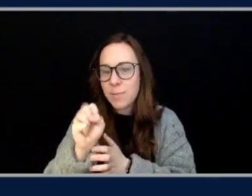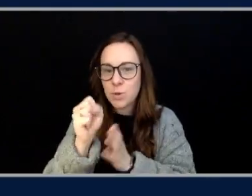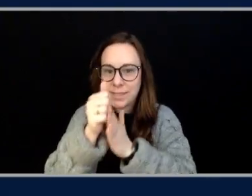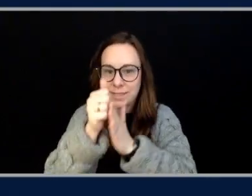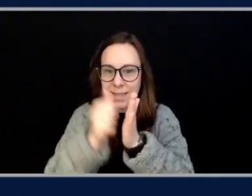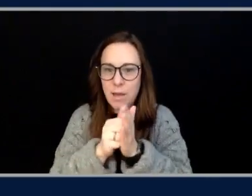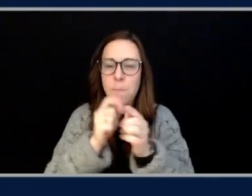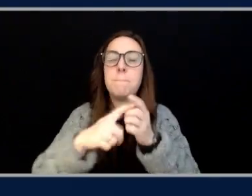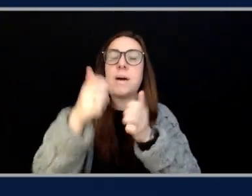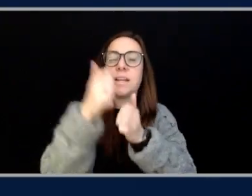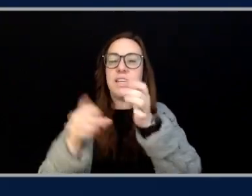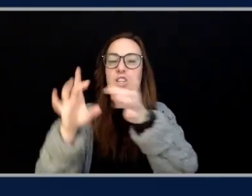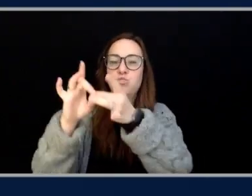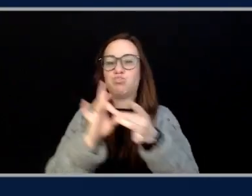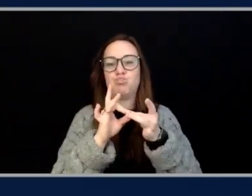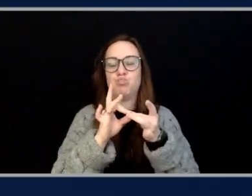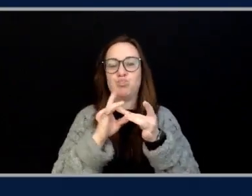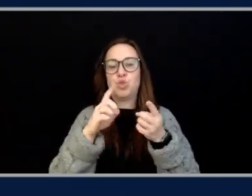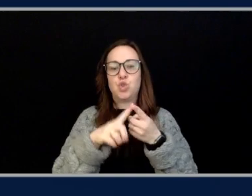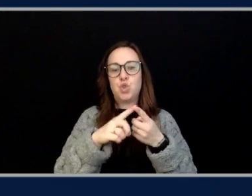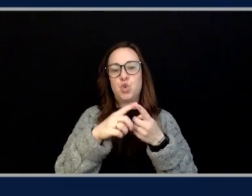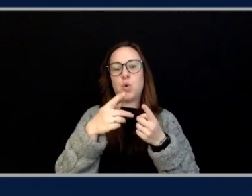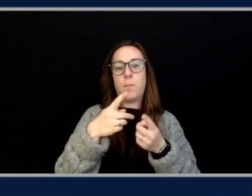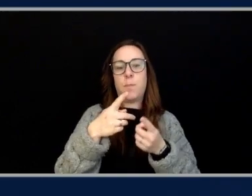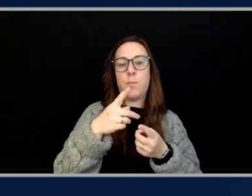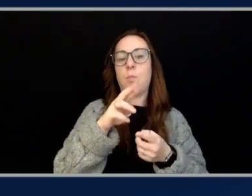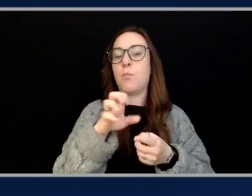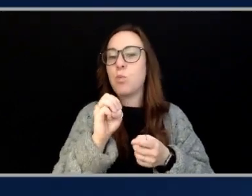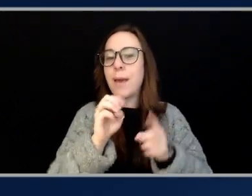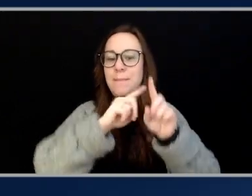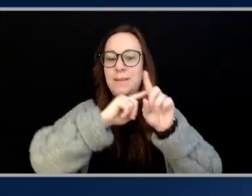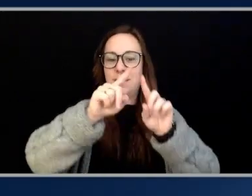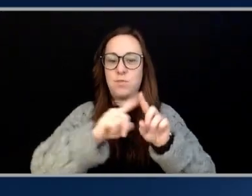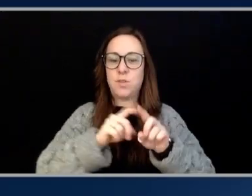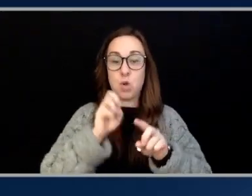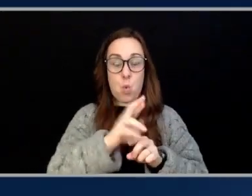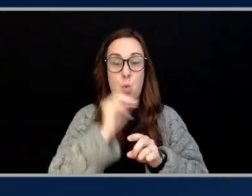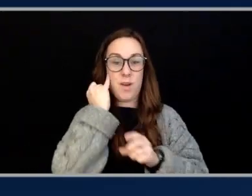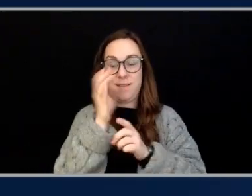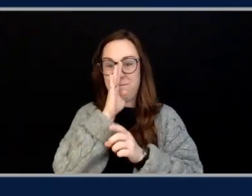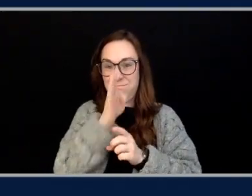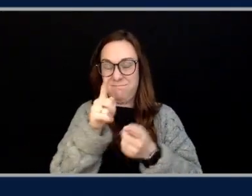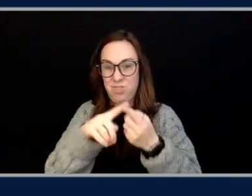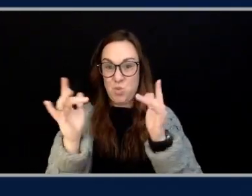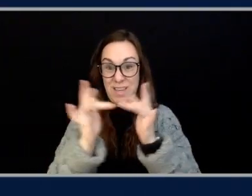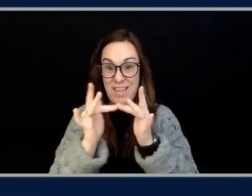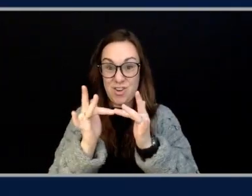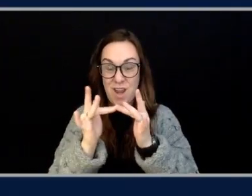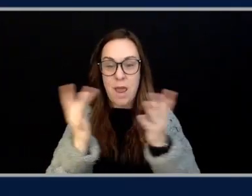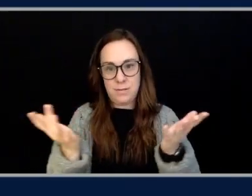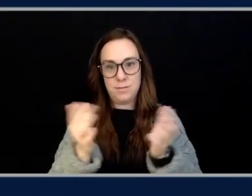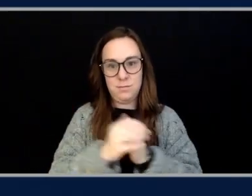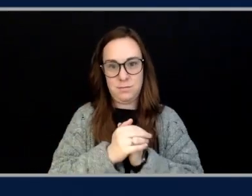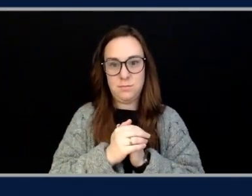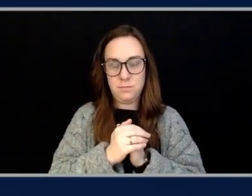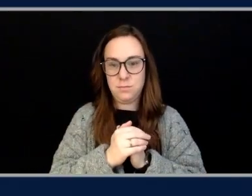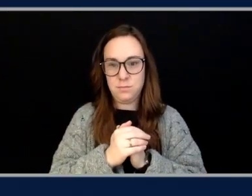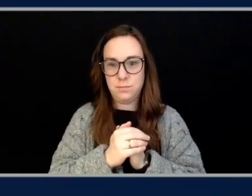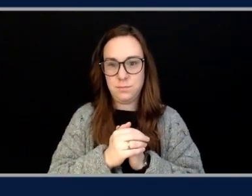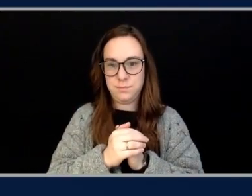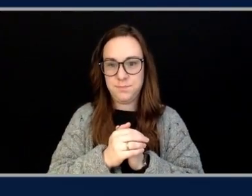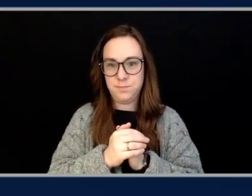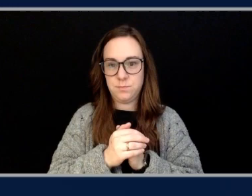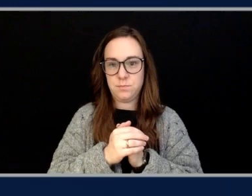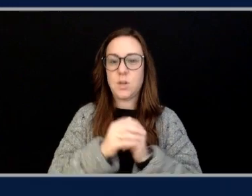back on-prem differently or went directly out to the internet. But yeah, and so one thing I also